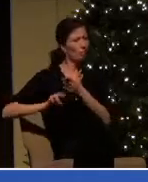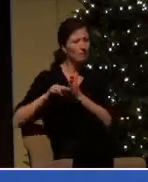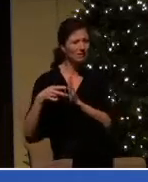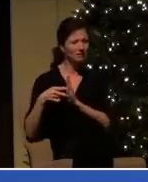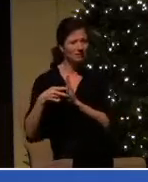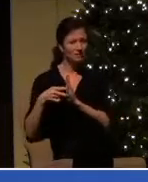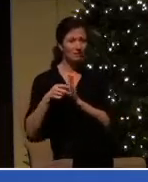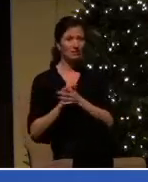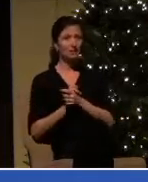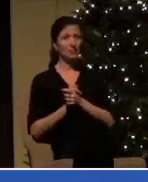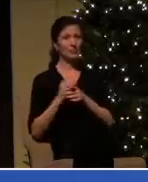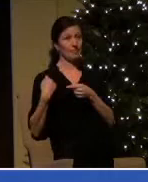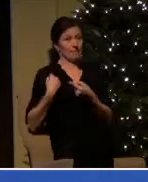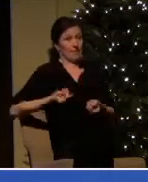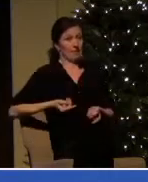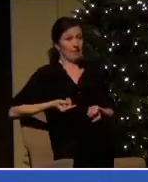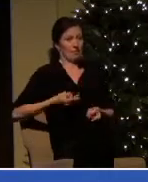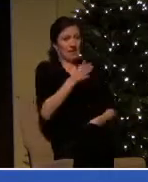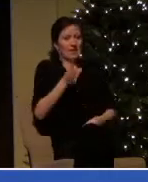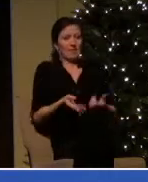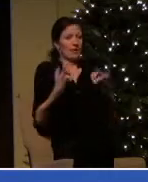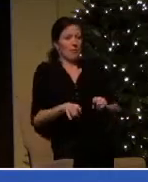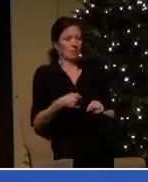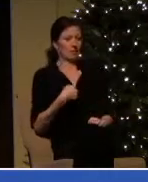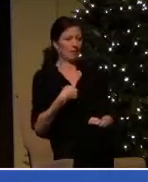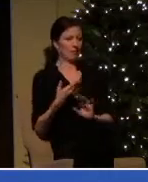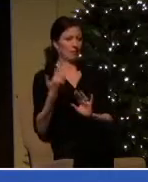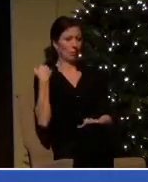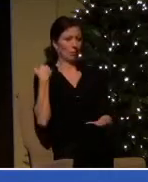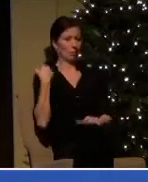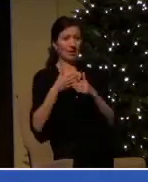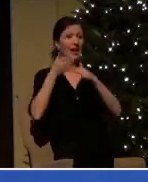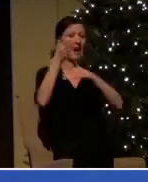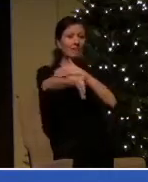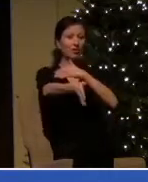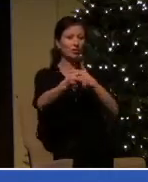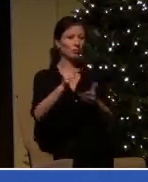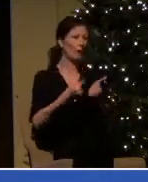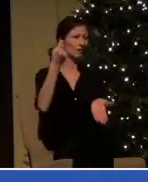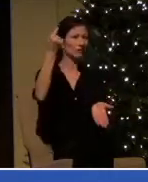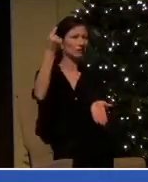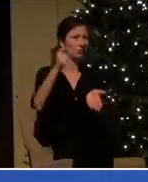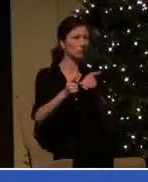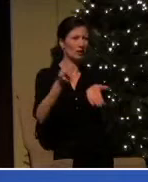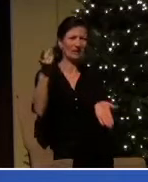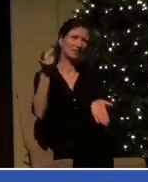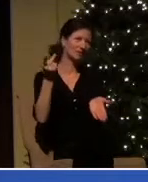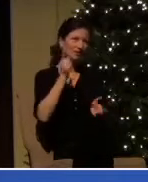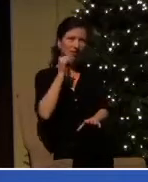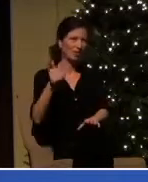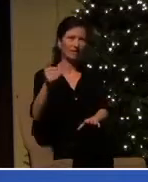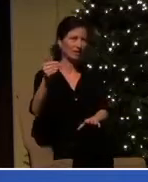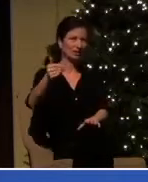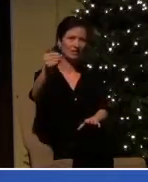Up until that point, that had never happened to me before. And after that point, it only happened very sparingly,